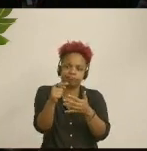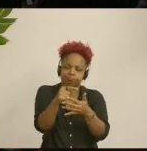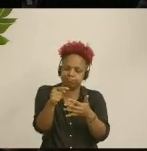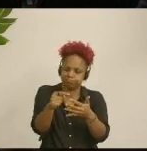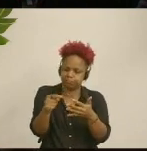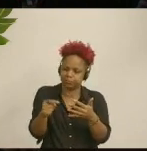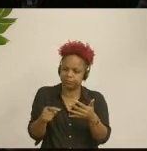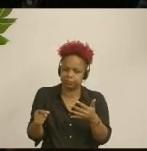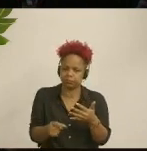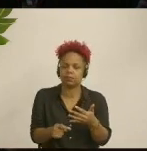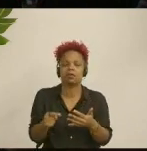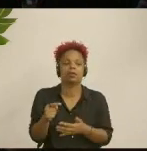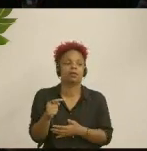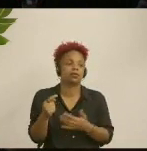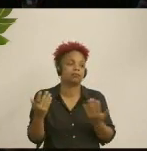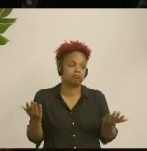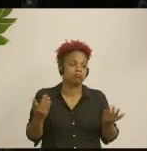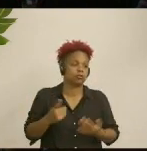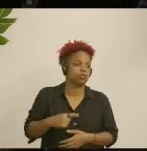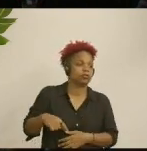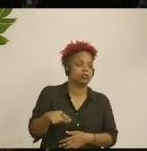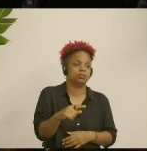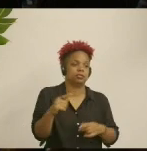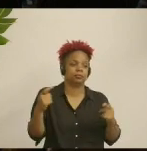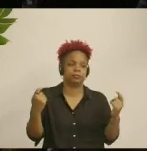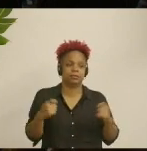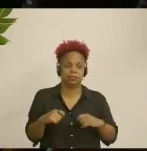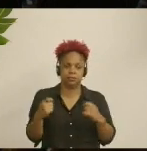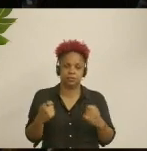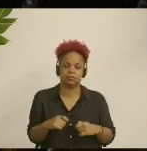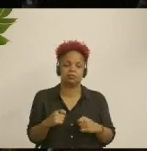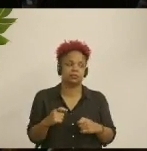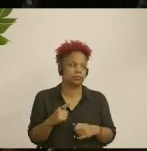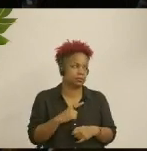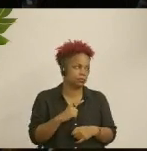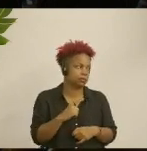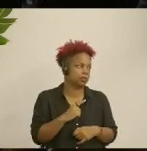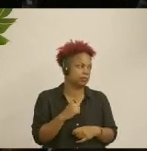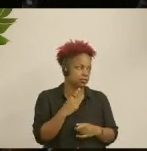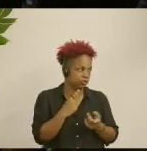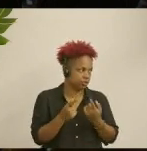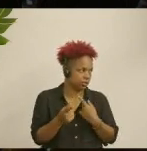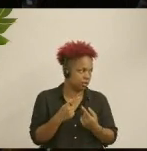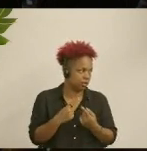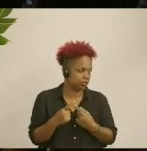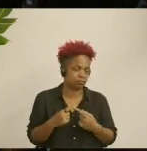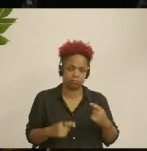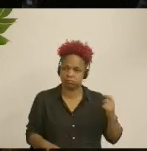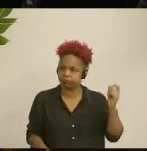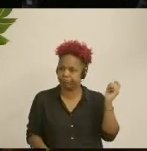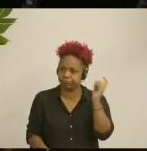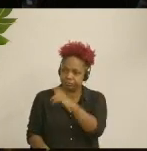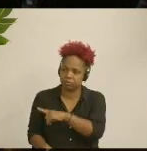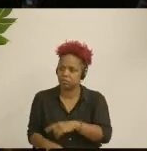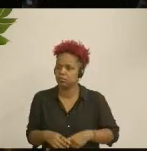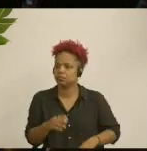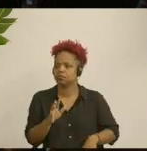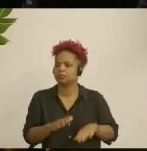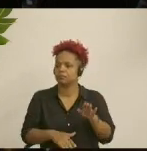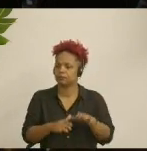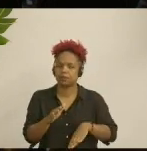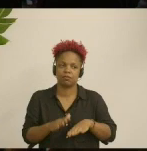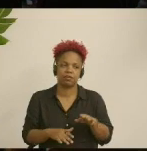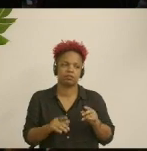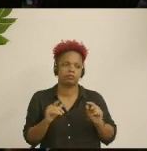in these very tough conversations with the trade-offs that are inevitably involved in making these very tough decisions about